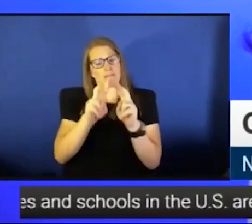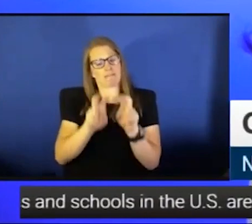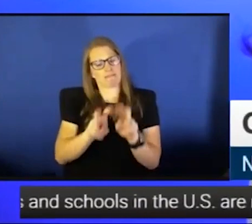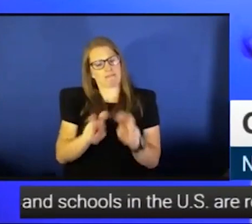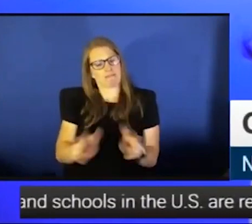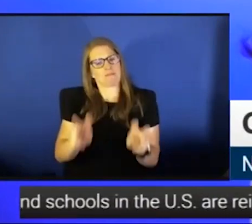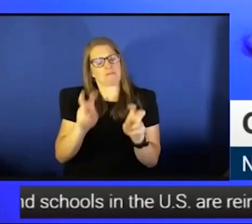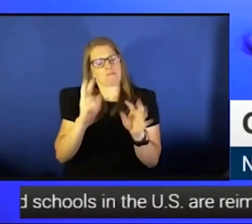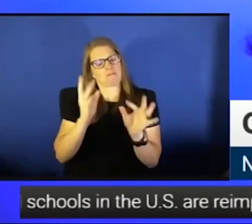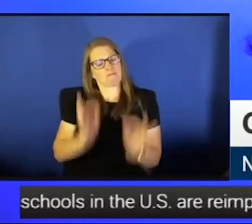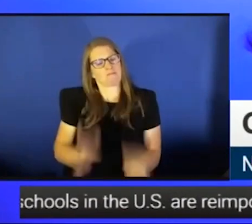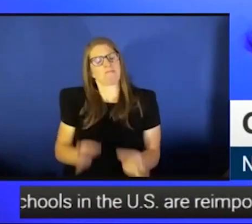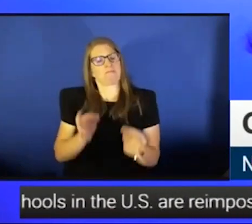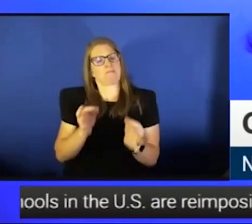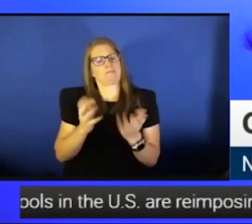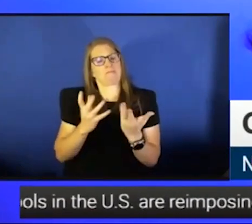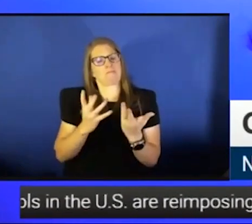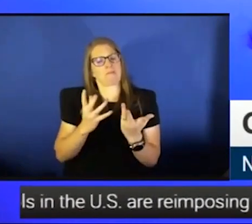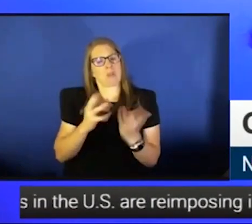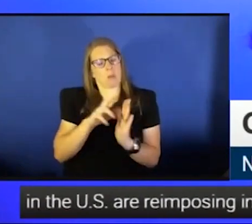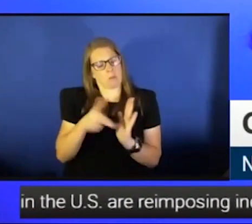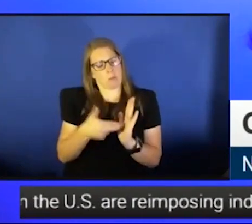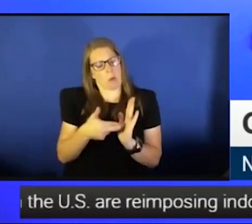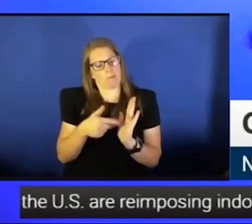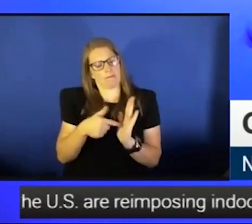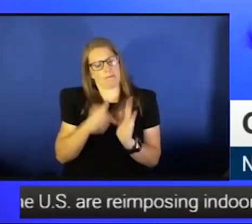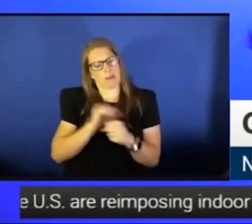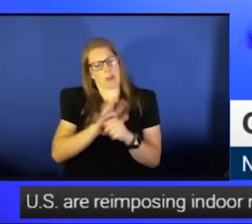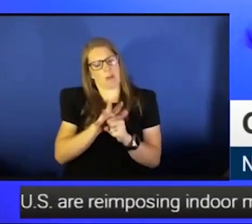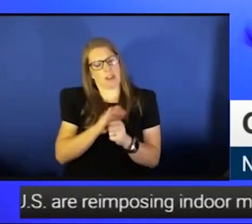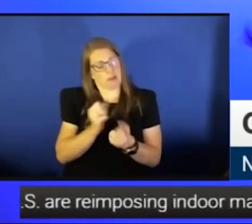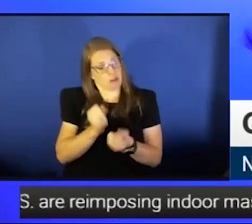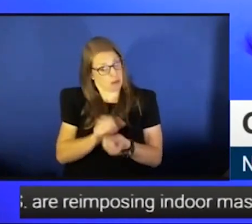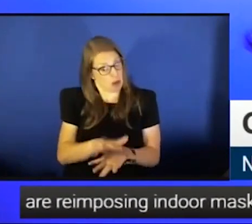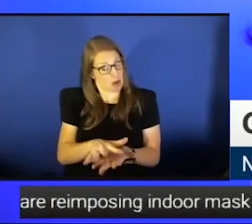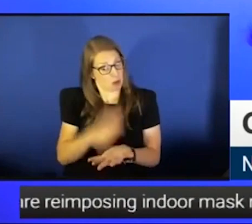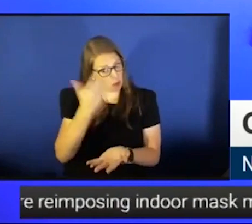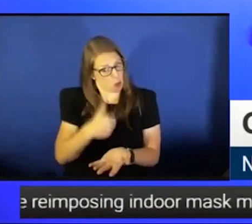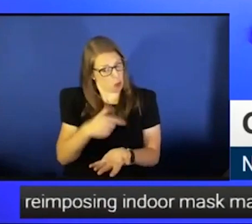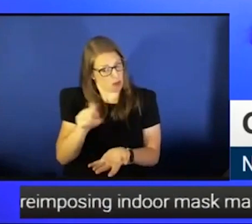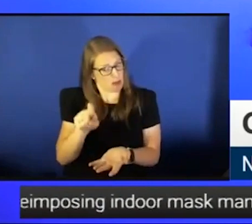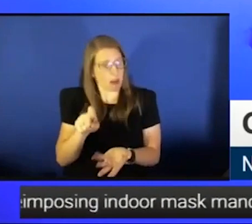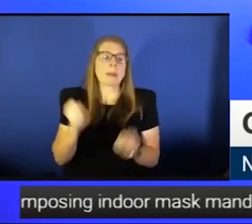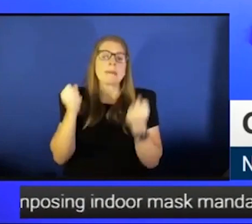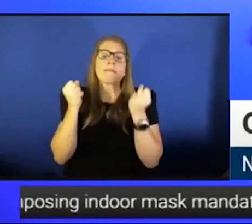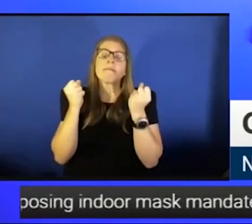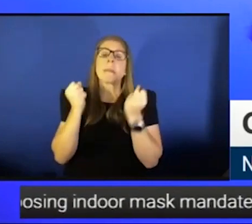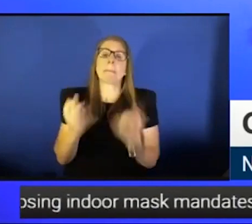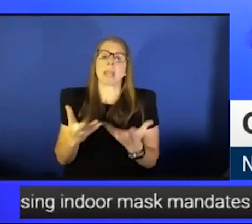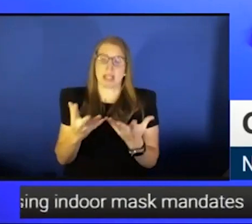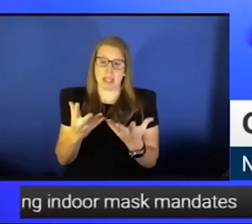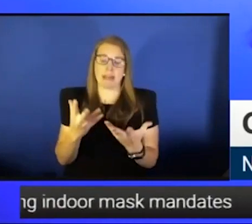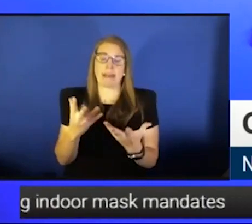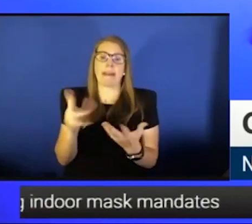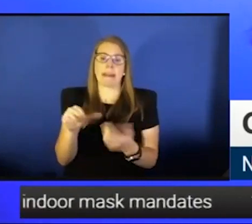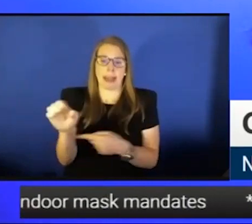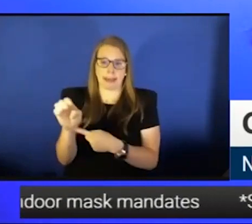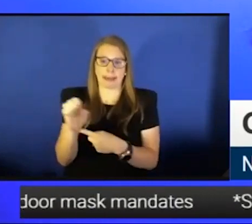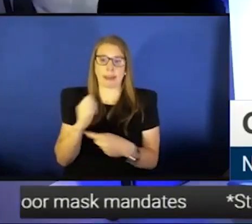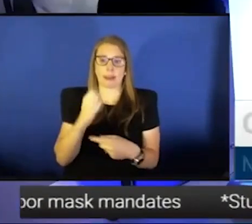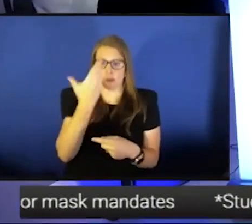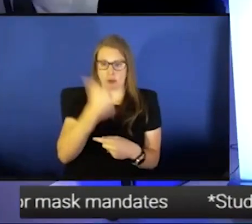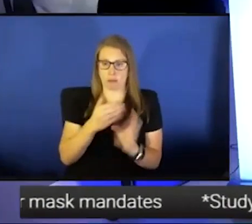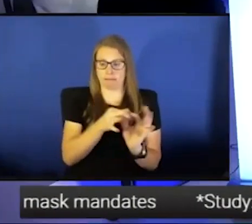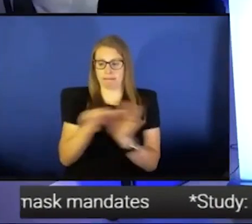determine, what role COVID played in the stroke. But it was apparent in quite a few of the cases that COVID had something to do with the stroke.